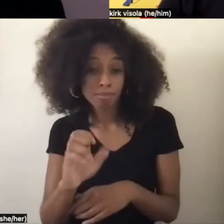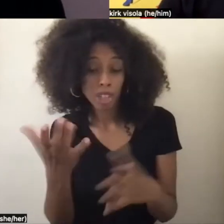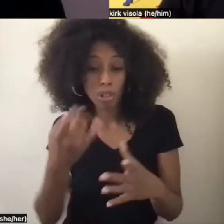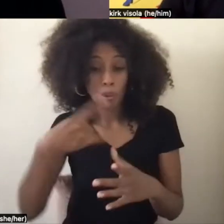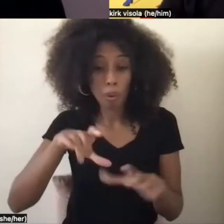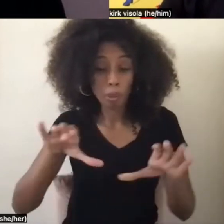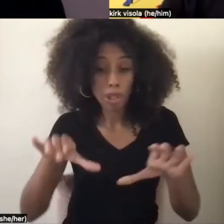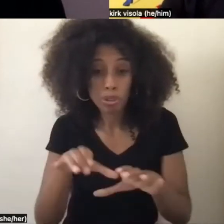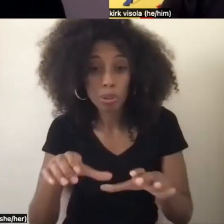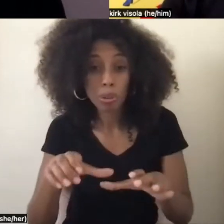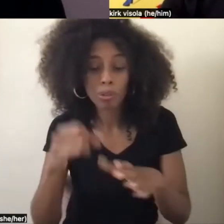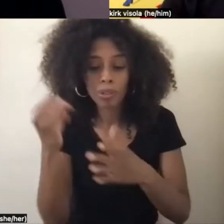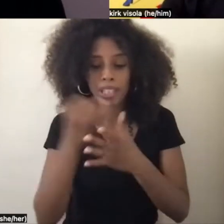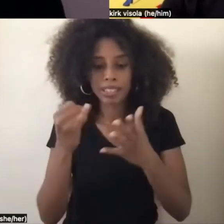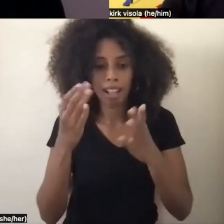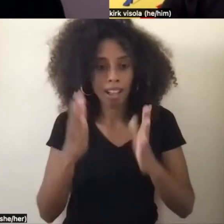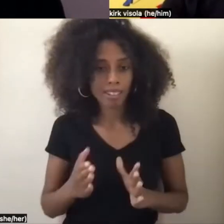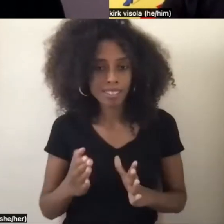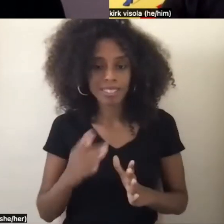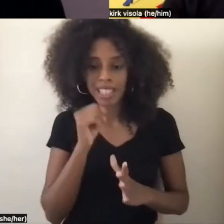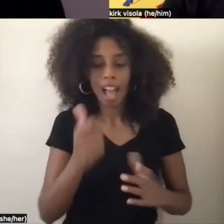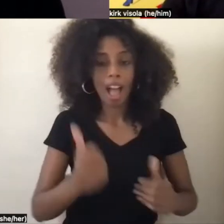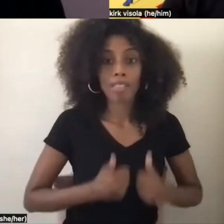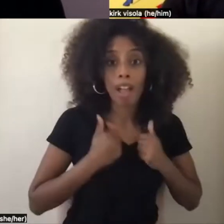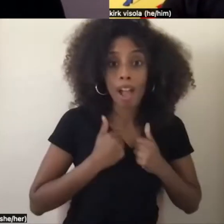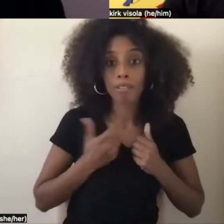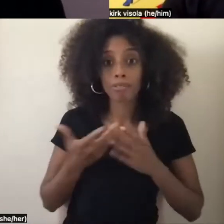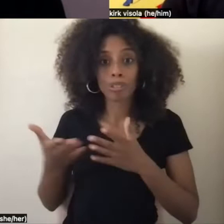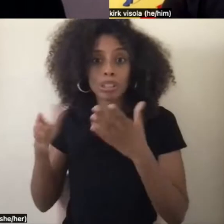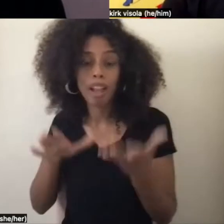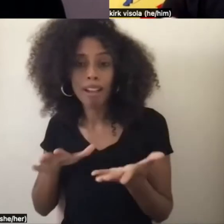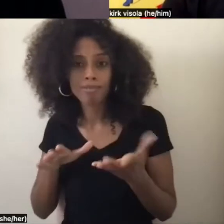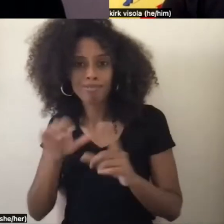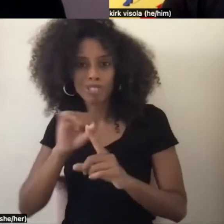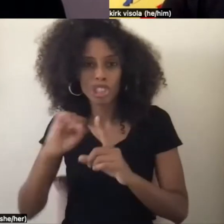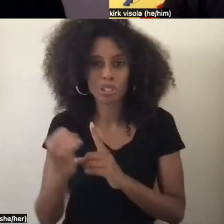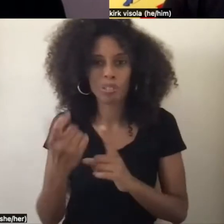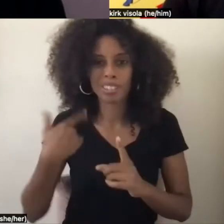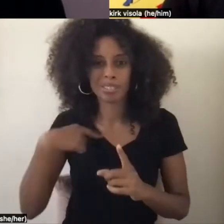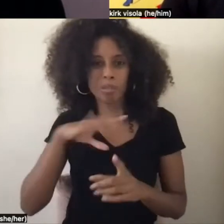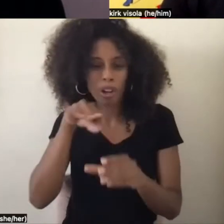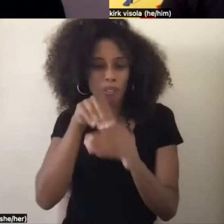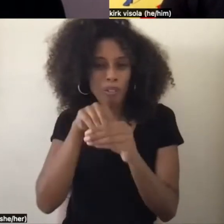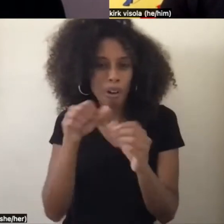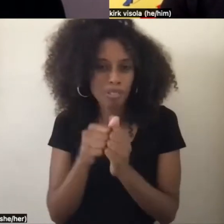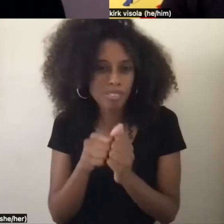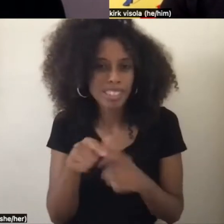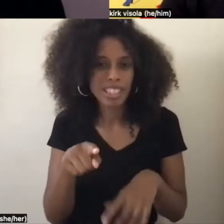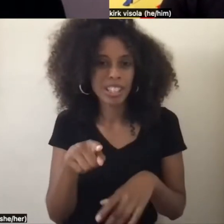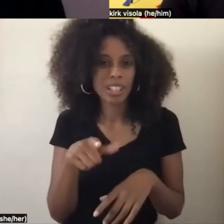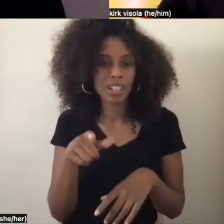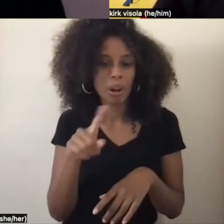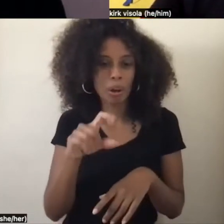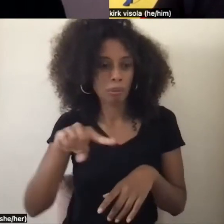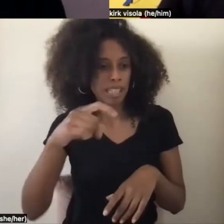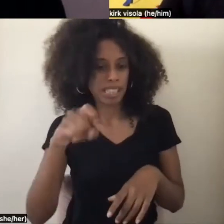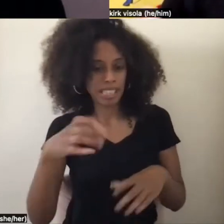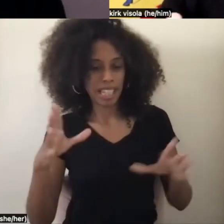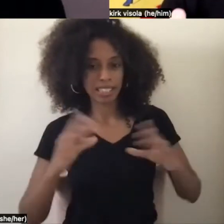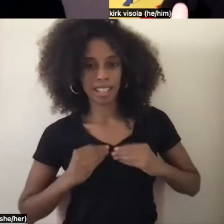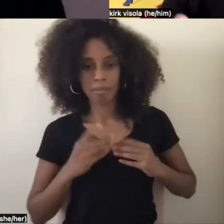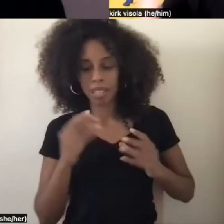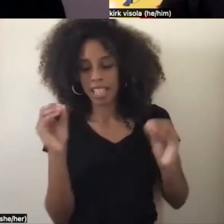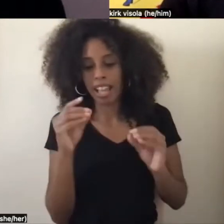there's no life or death situation that a designer has to deal with. There's nothing in your day, regardless of missing a